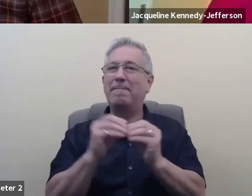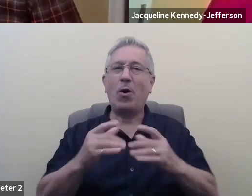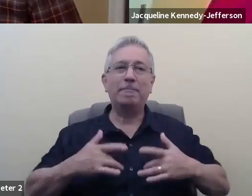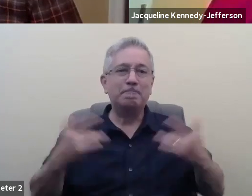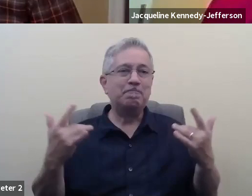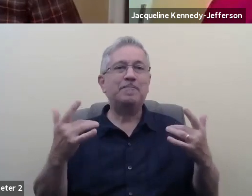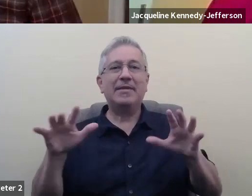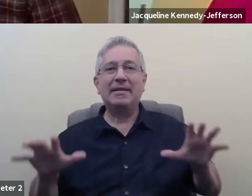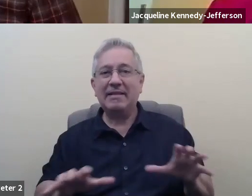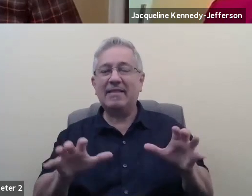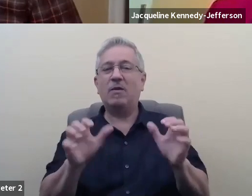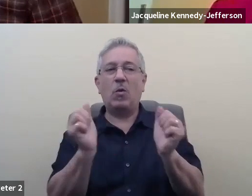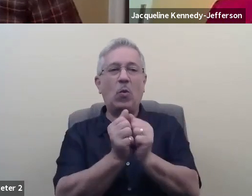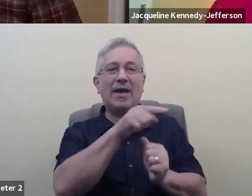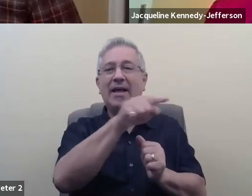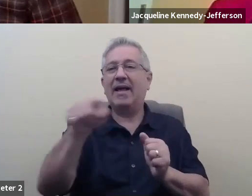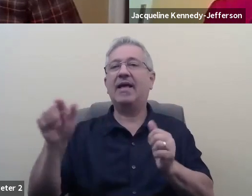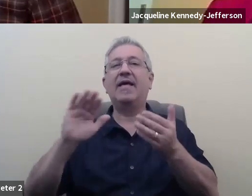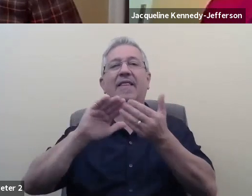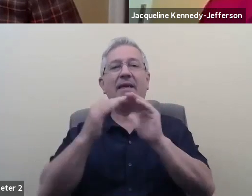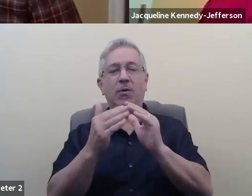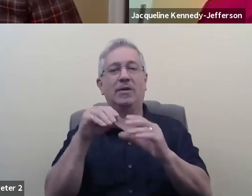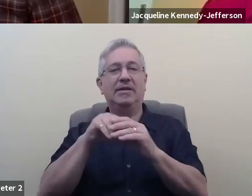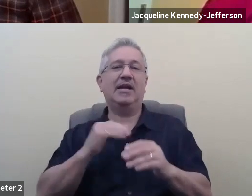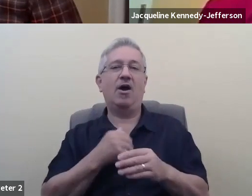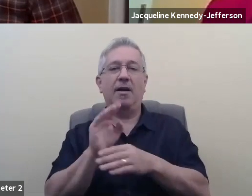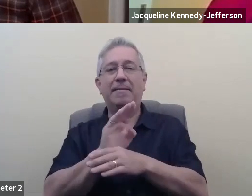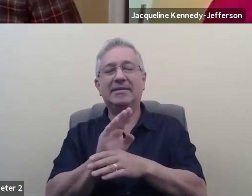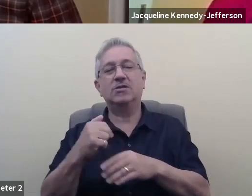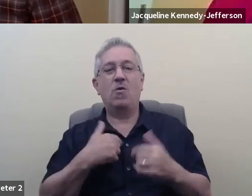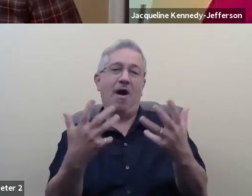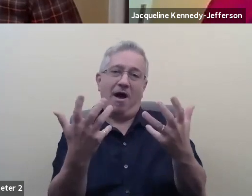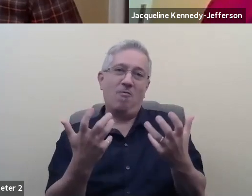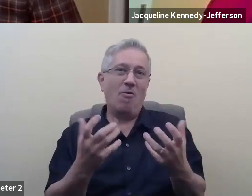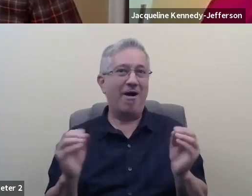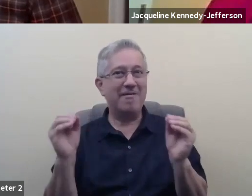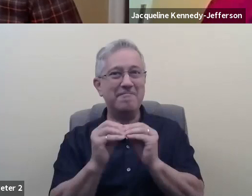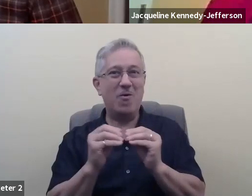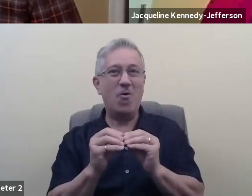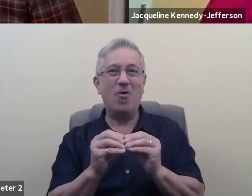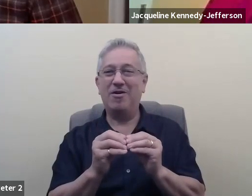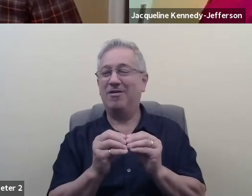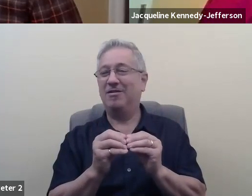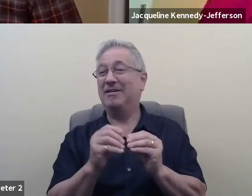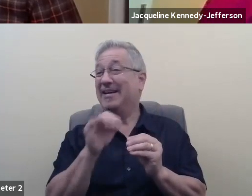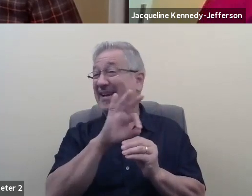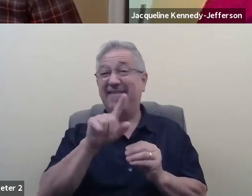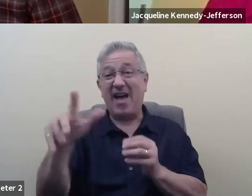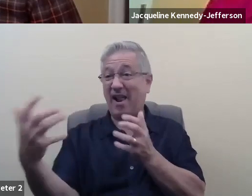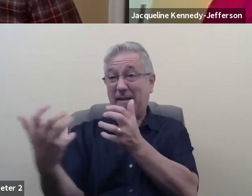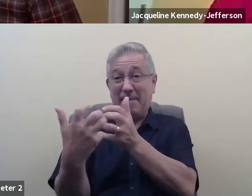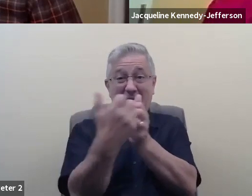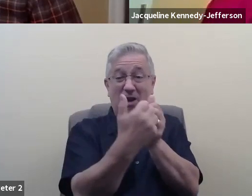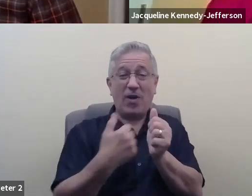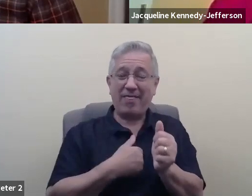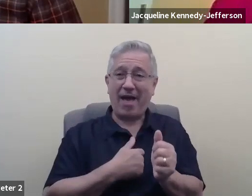want to do within the organization. So I want more. If any of my leaders are on the line, I want more.